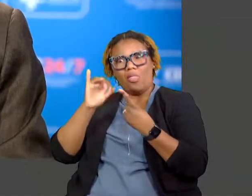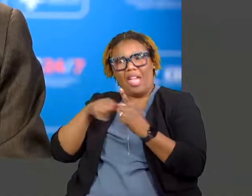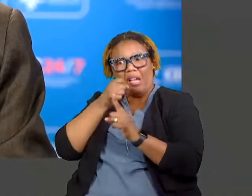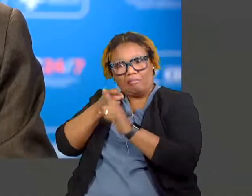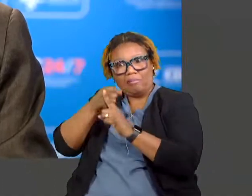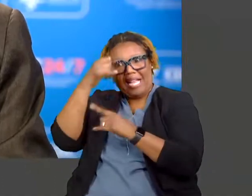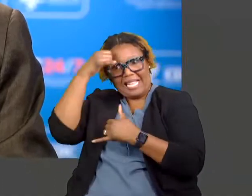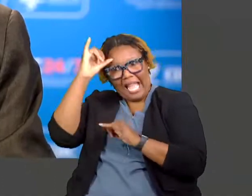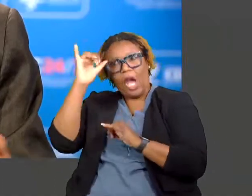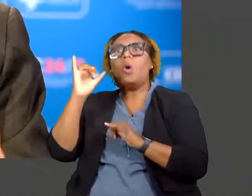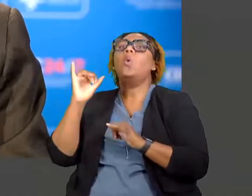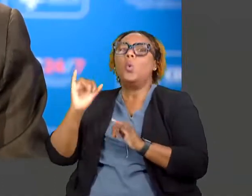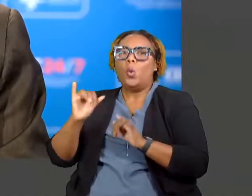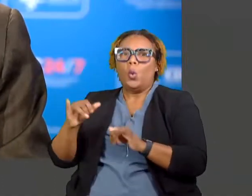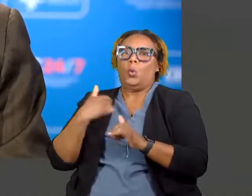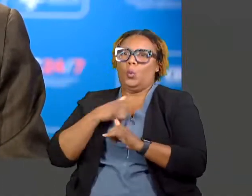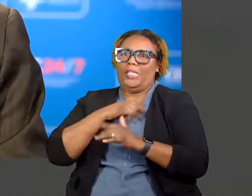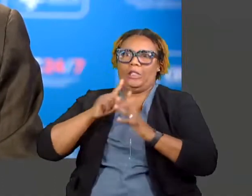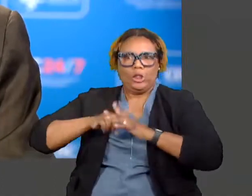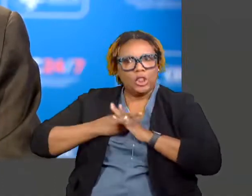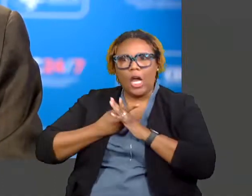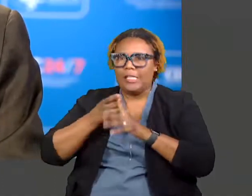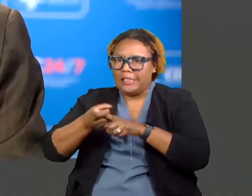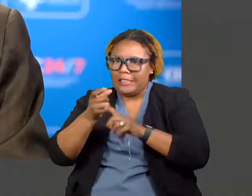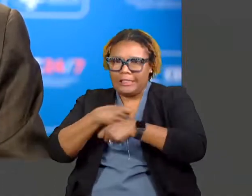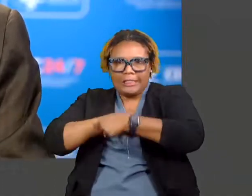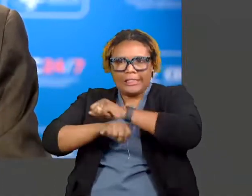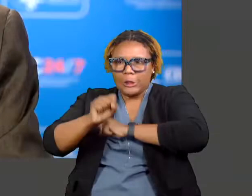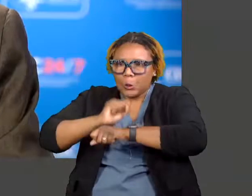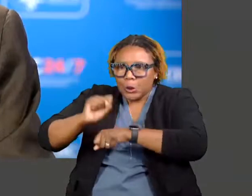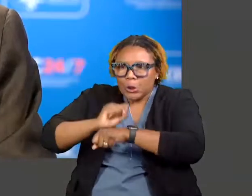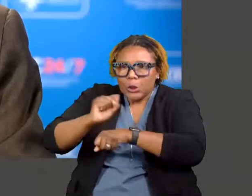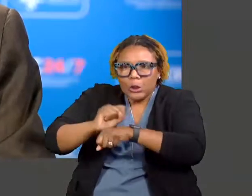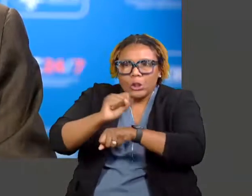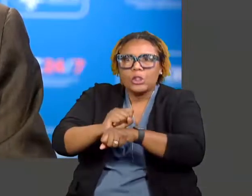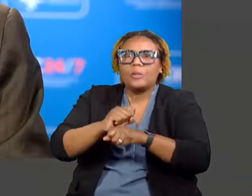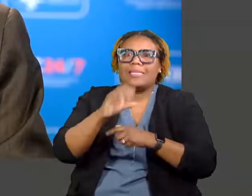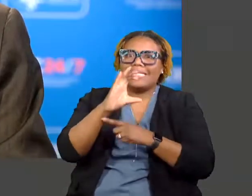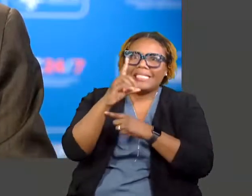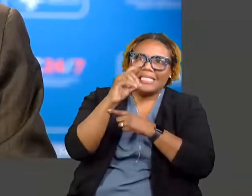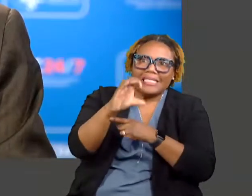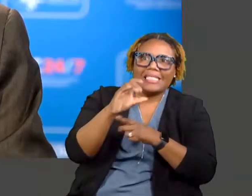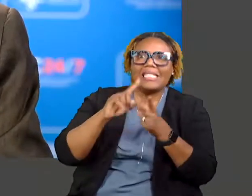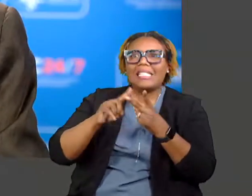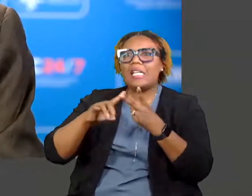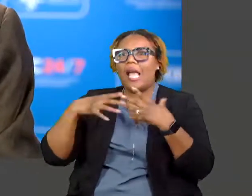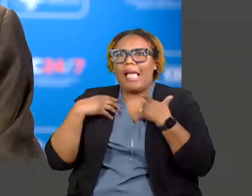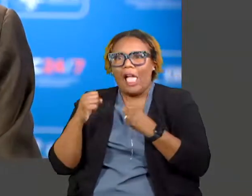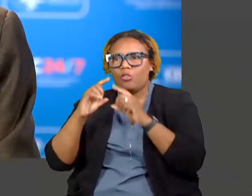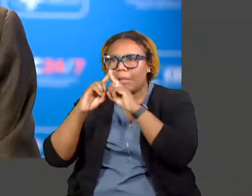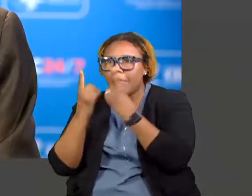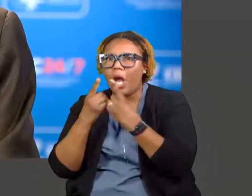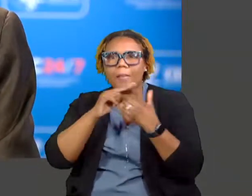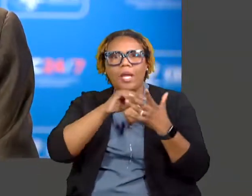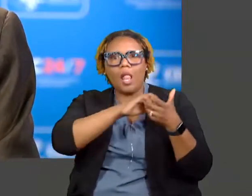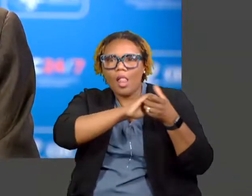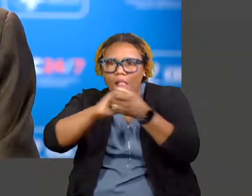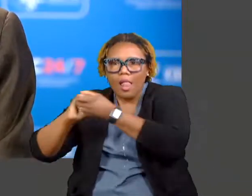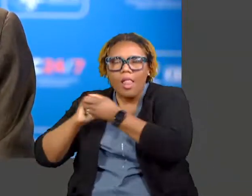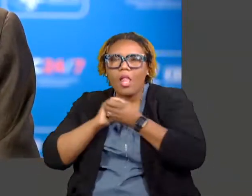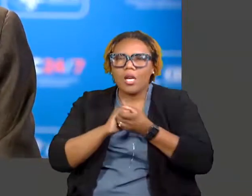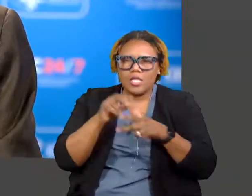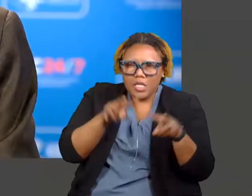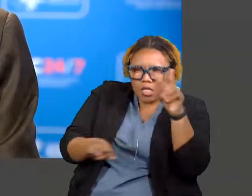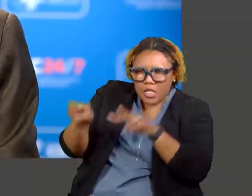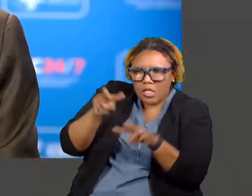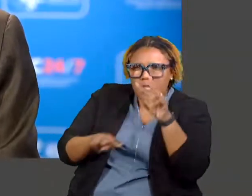with USDA, our other federal colleagues, and with your local and state health departments to closely monitor